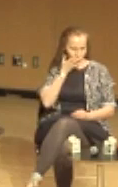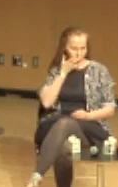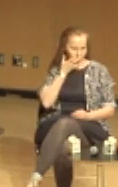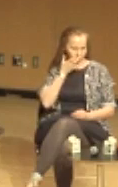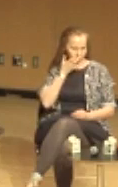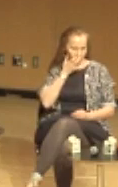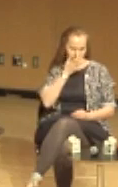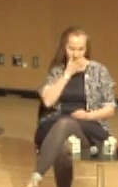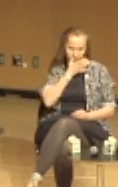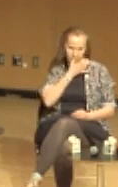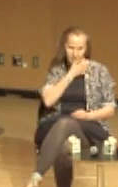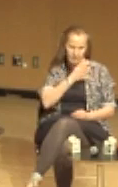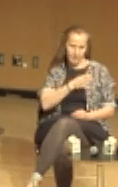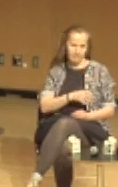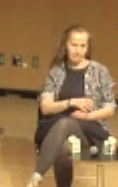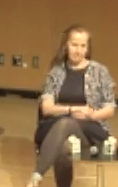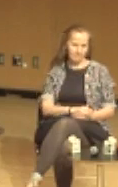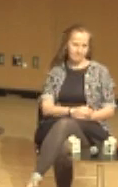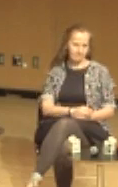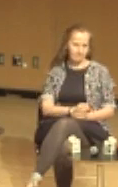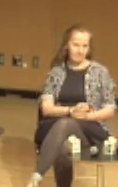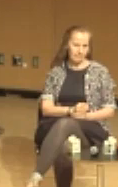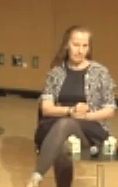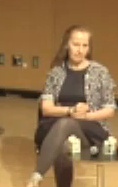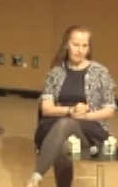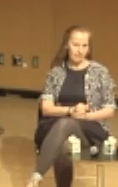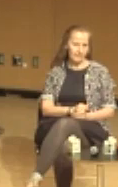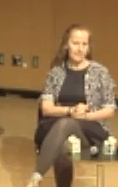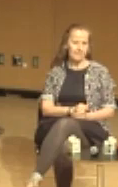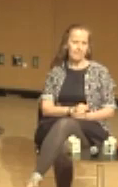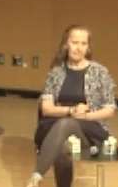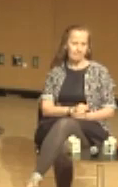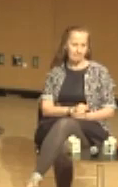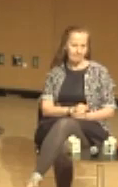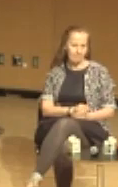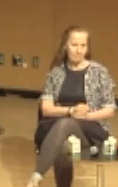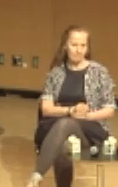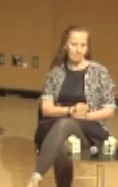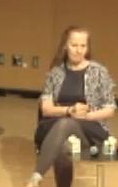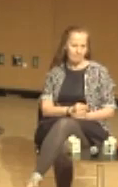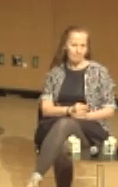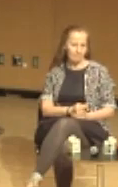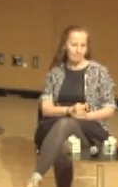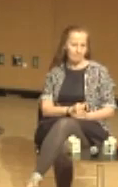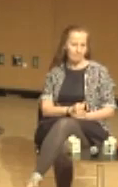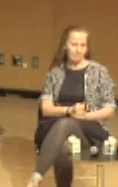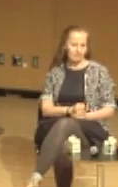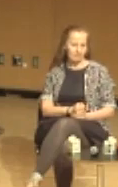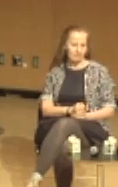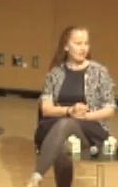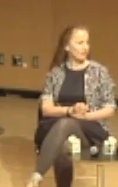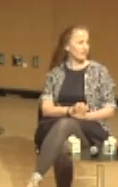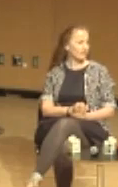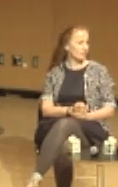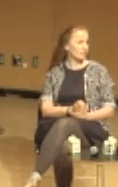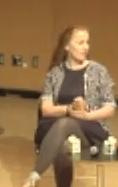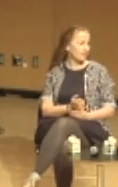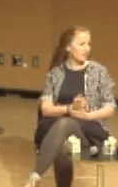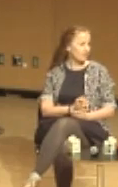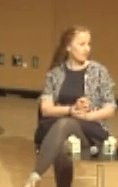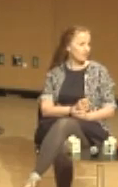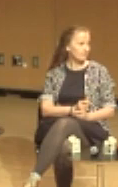of death and that is something that as Americans we don't often want to deal with and